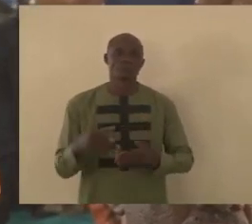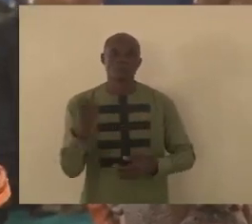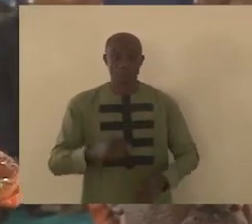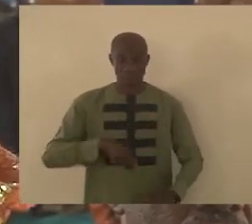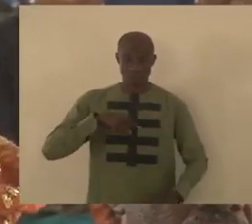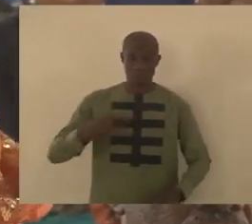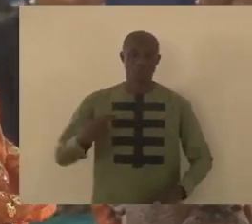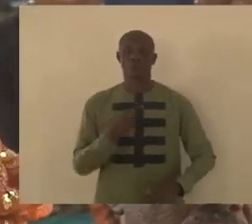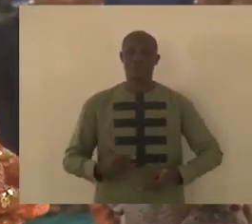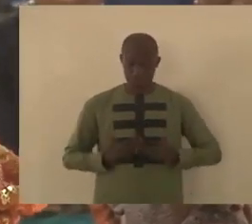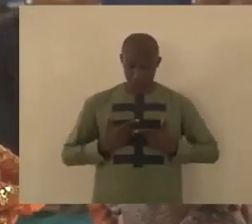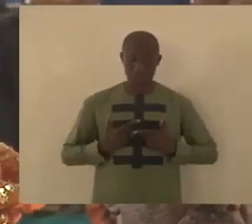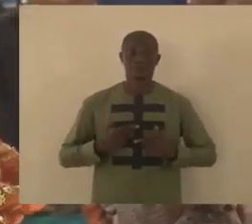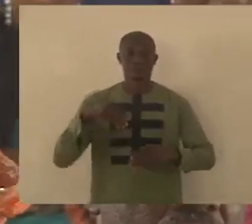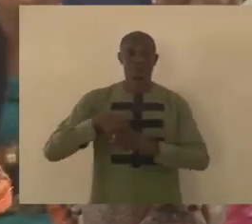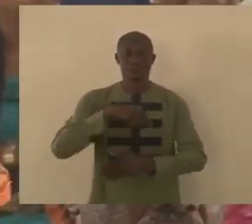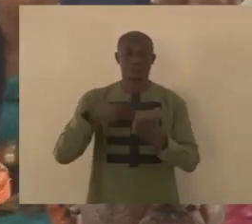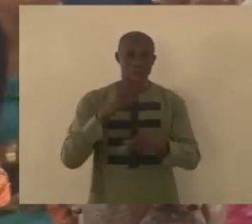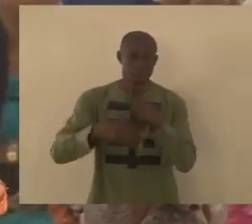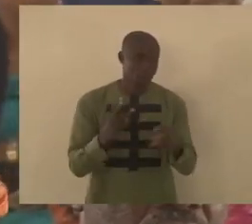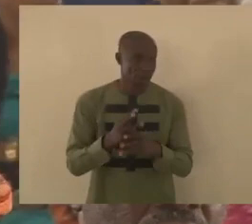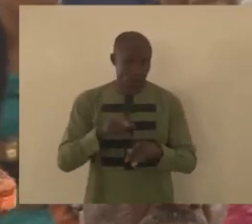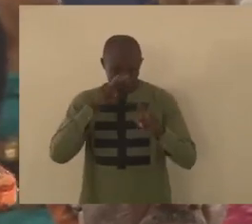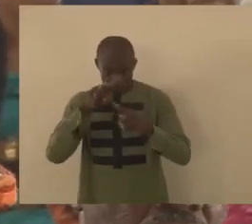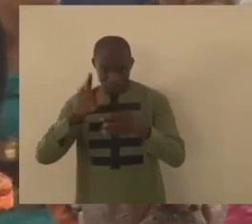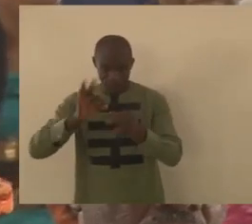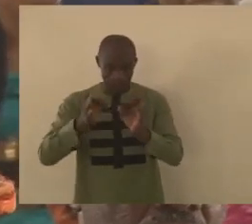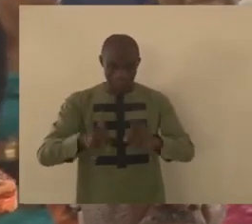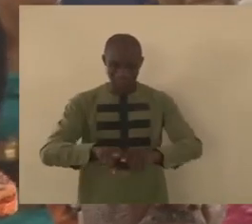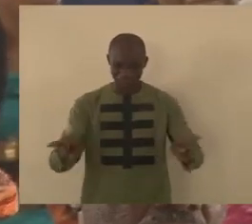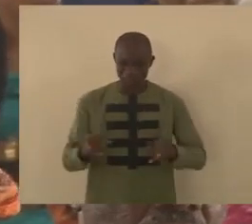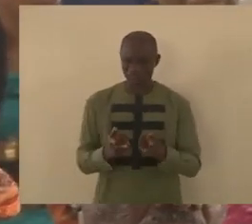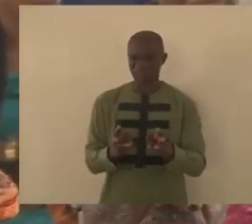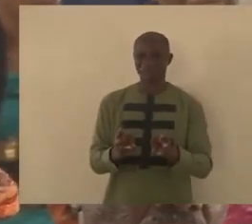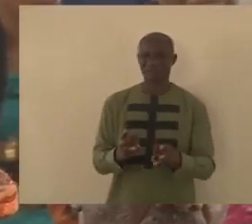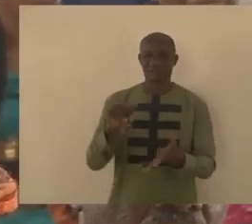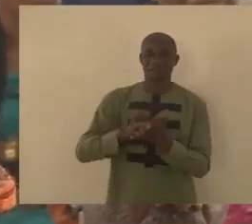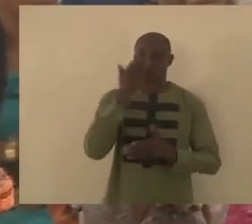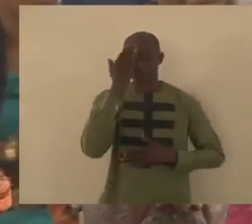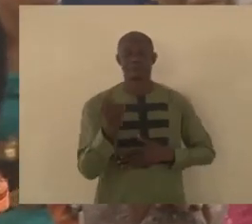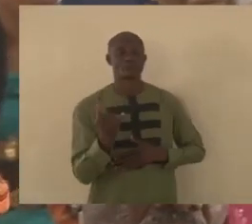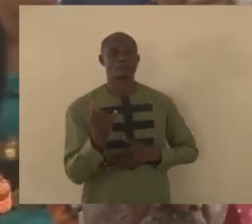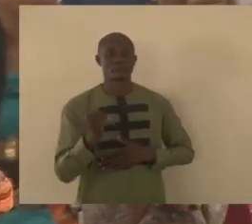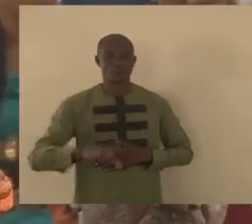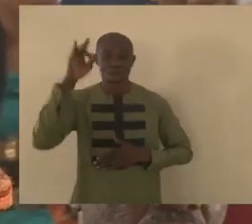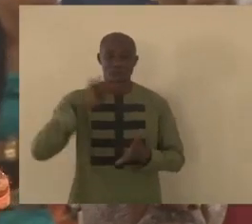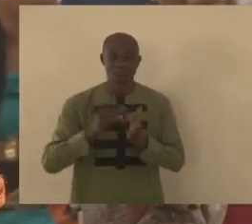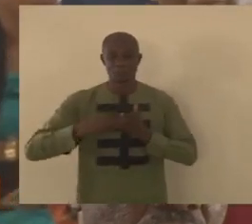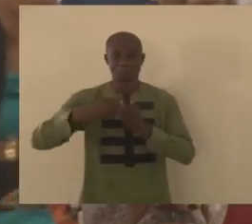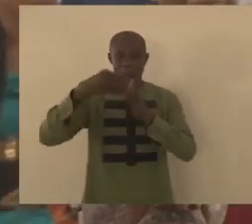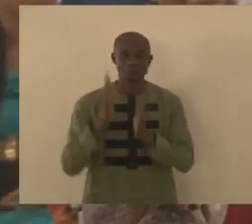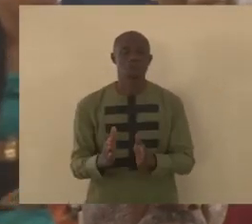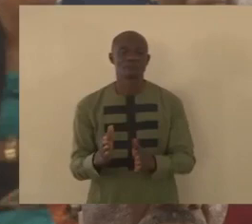the life we live in, this world, see that we interpret it the other way around. That is why you find